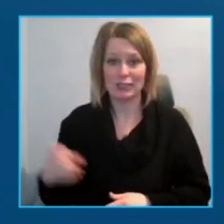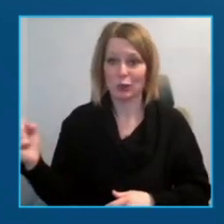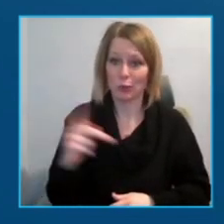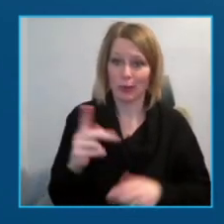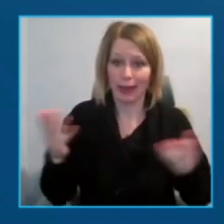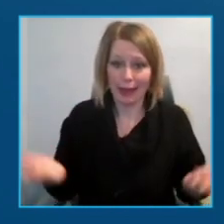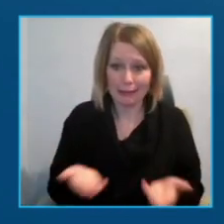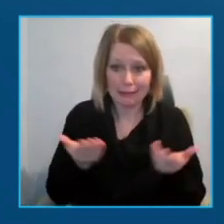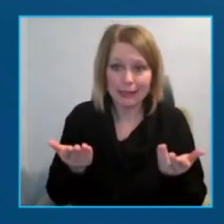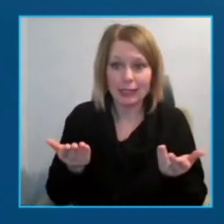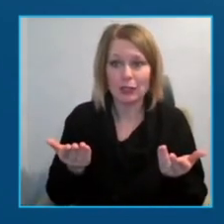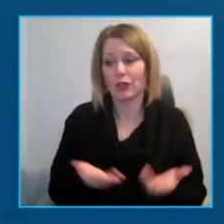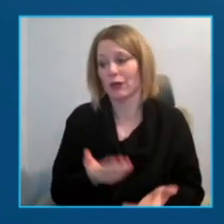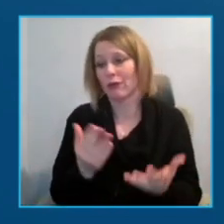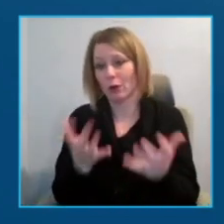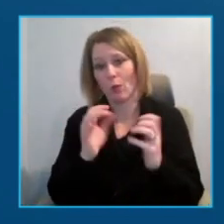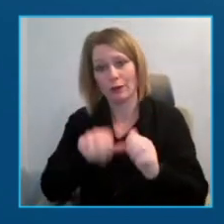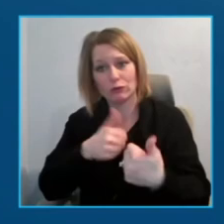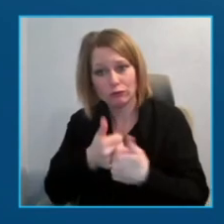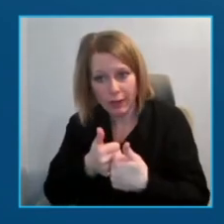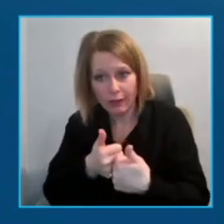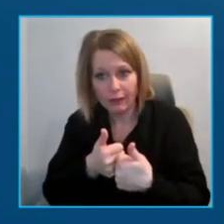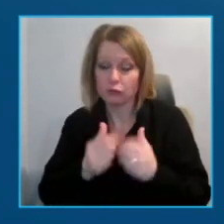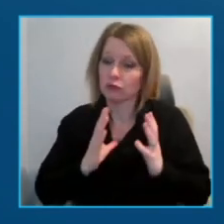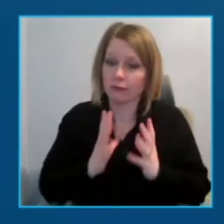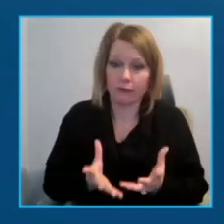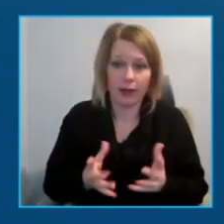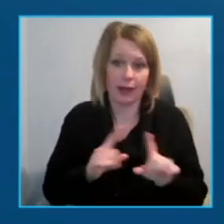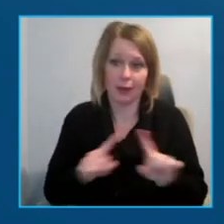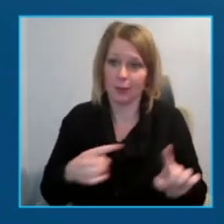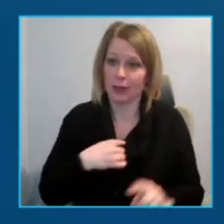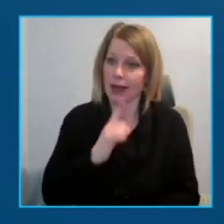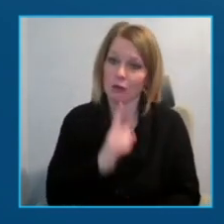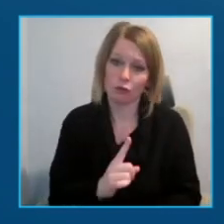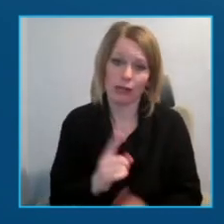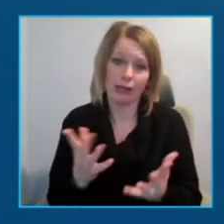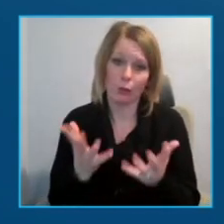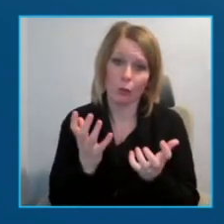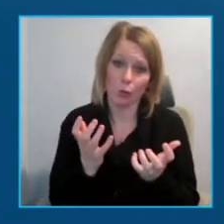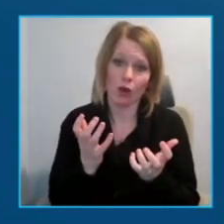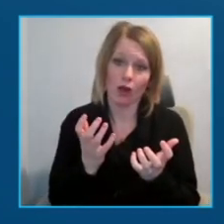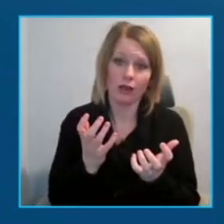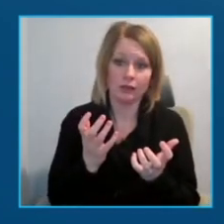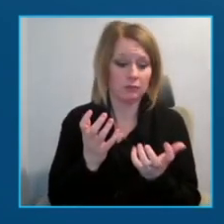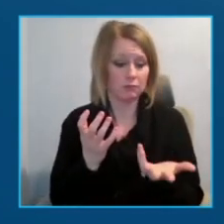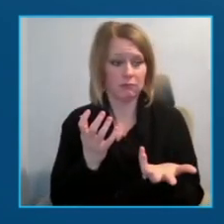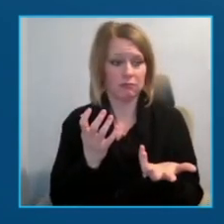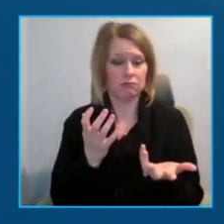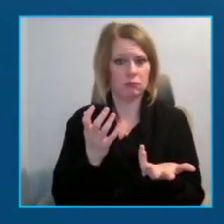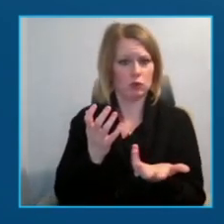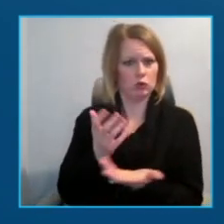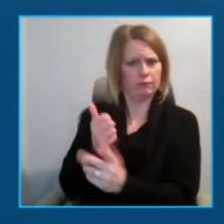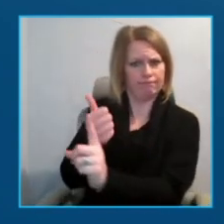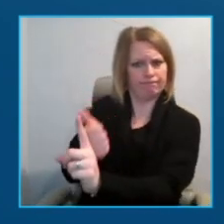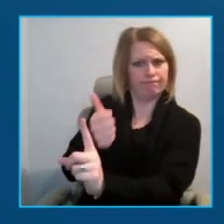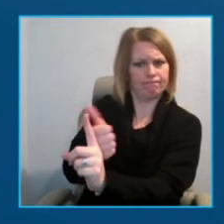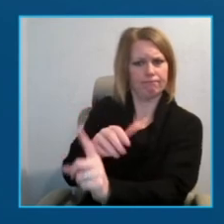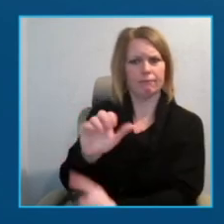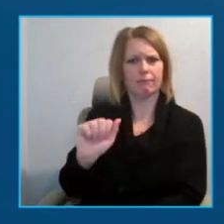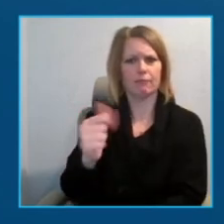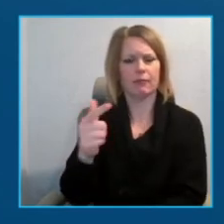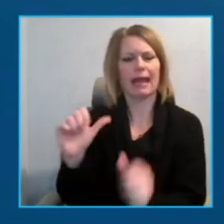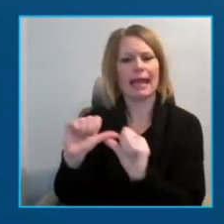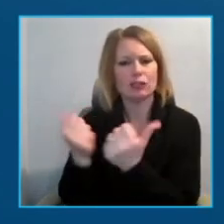wants to challenge that, they can challenge that. But I really want to let the agency of what that plan looks